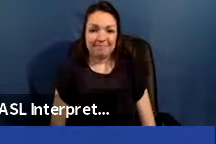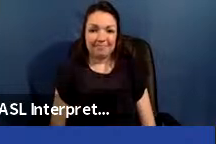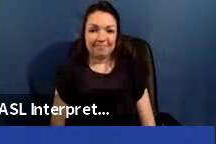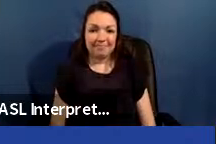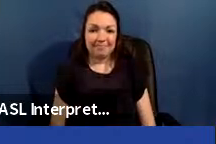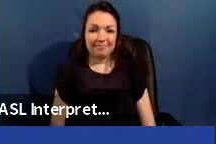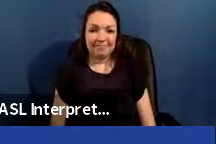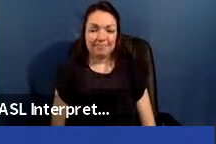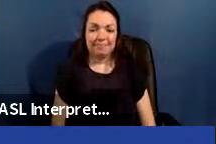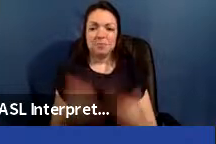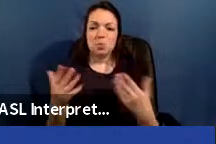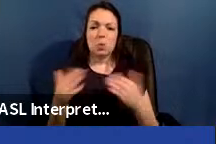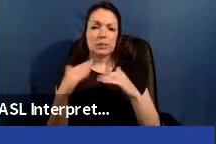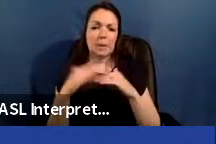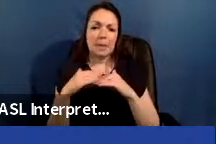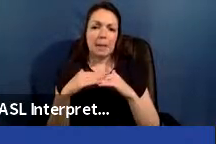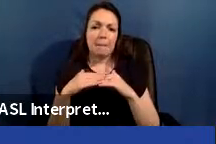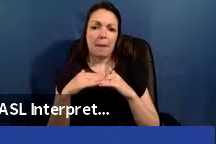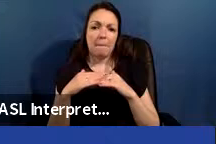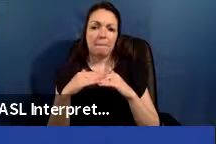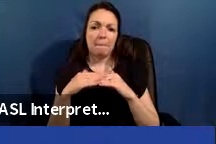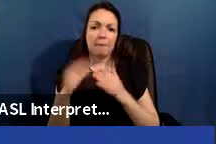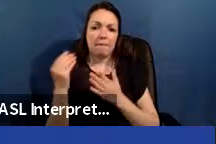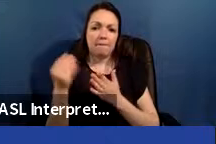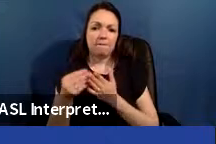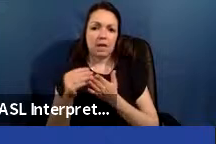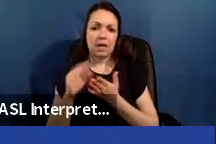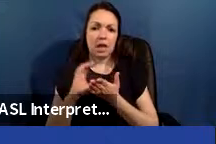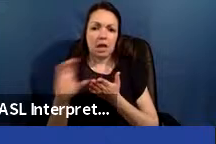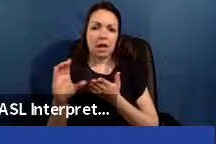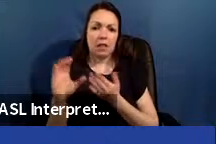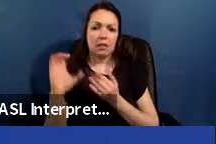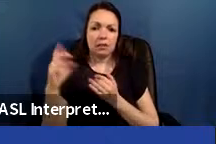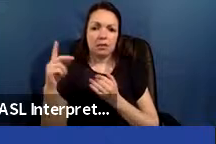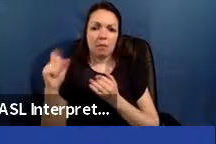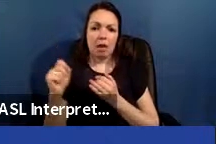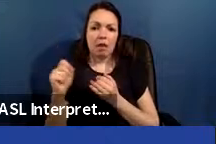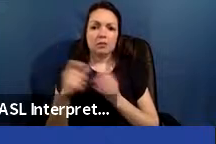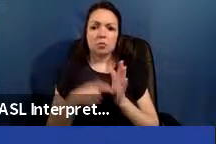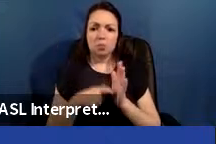What's the minimum adequate funding level that CPS required annually for capital?